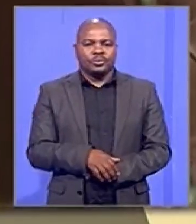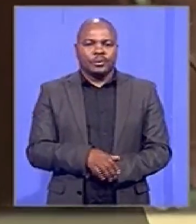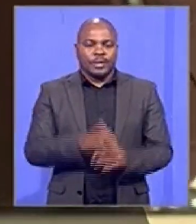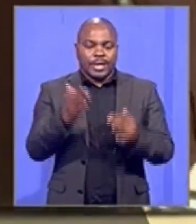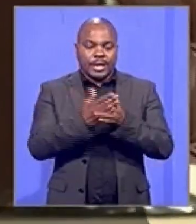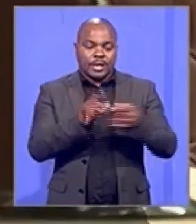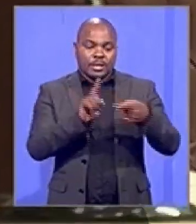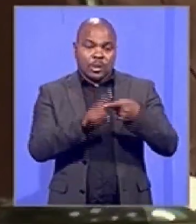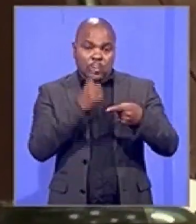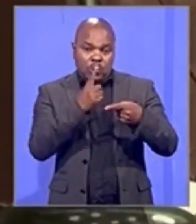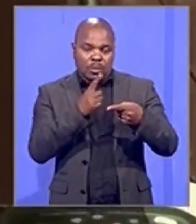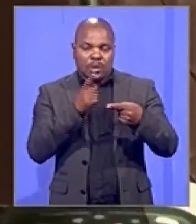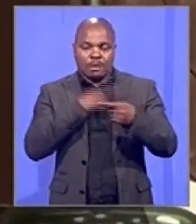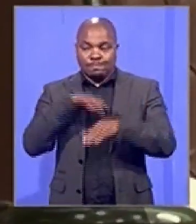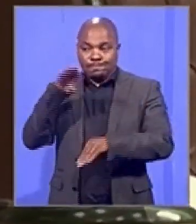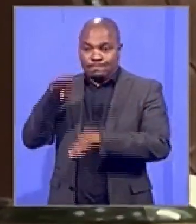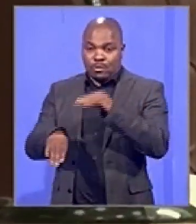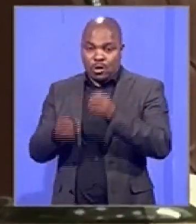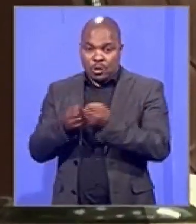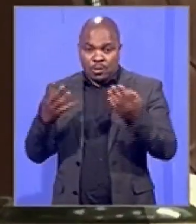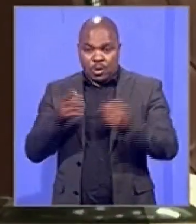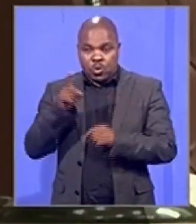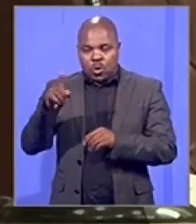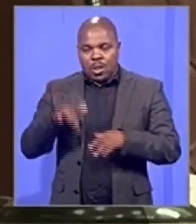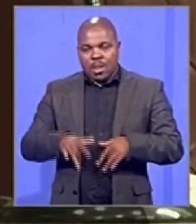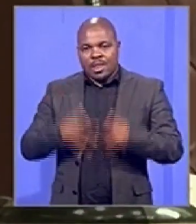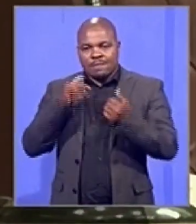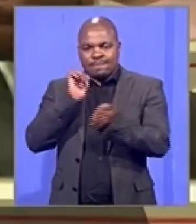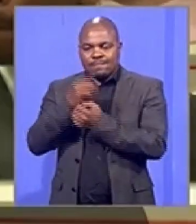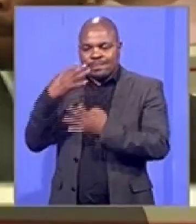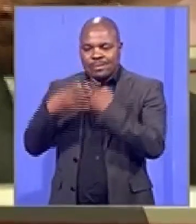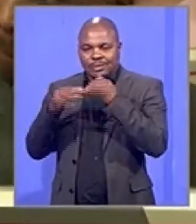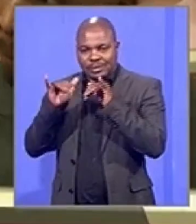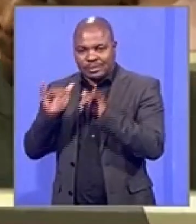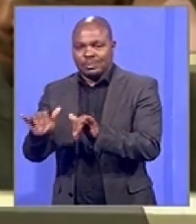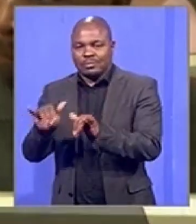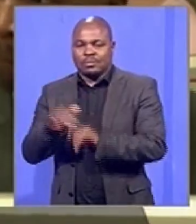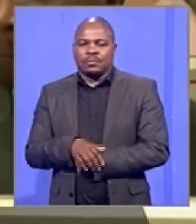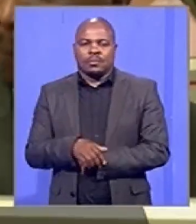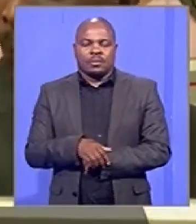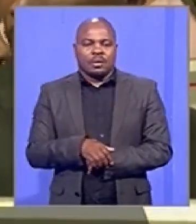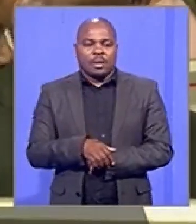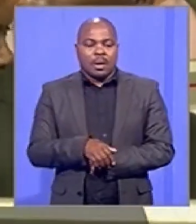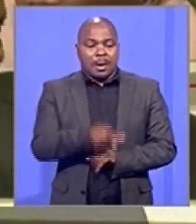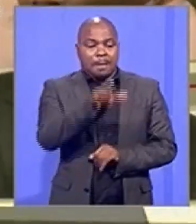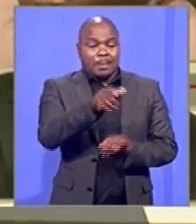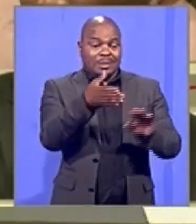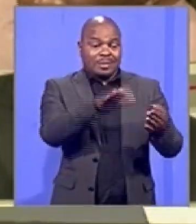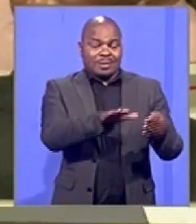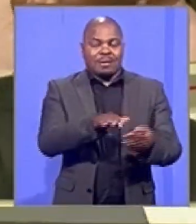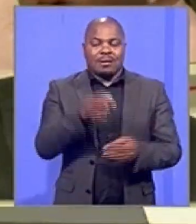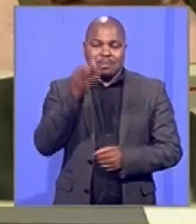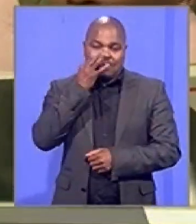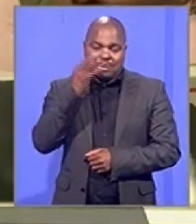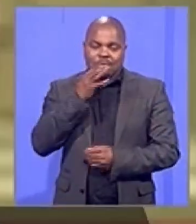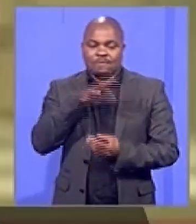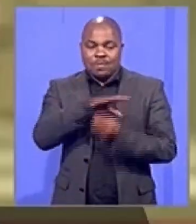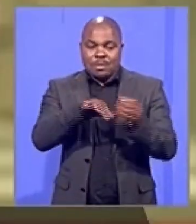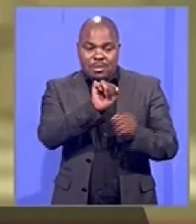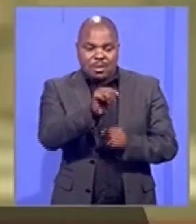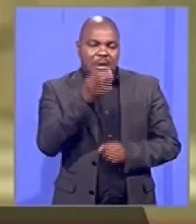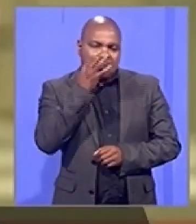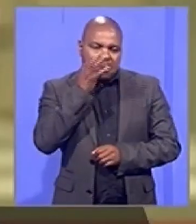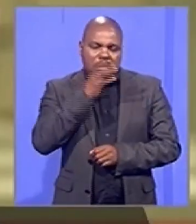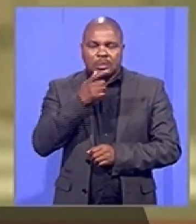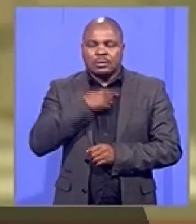1, you are sentenced to undergo life imprisonment. Balelapa la mofu ba re qetellong ba fumane